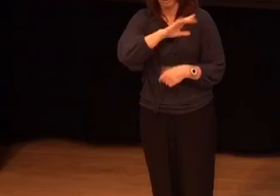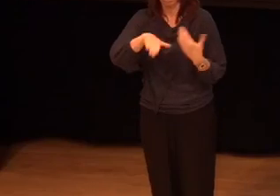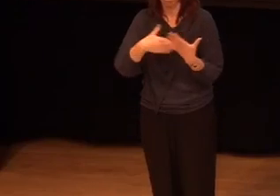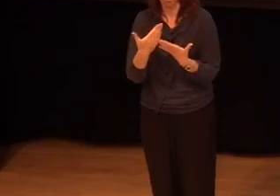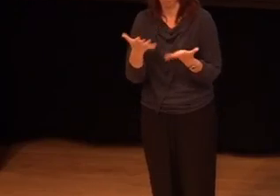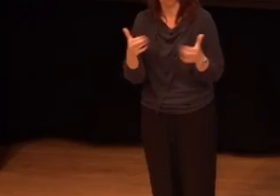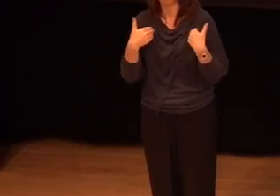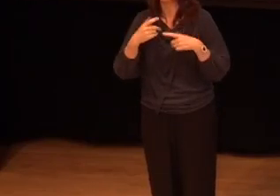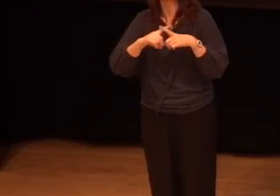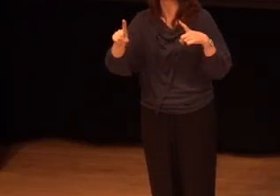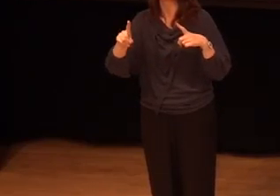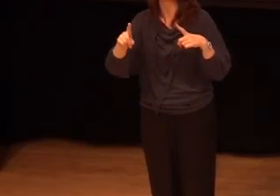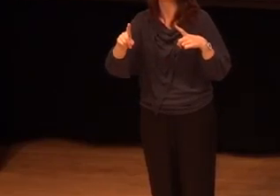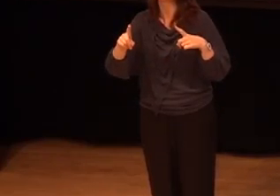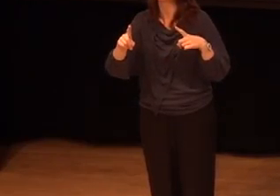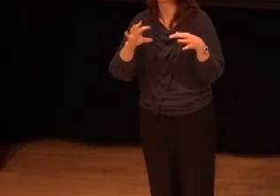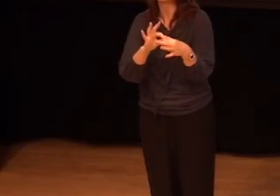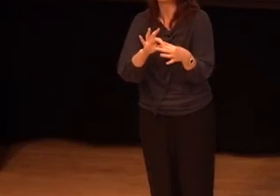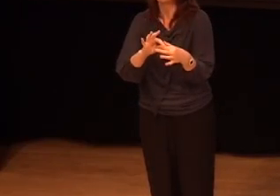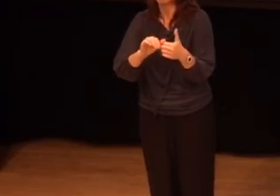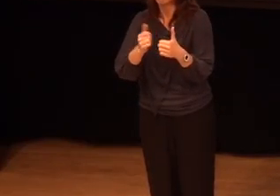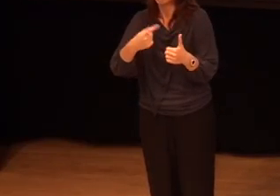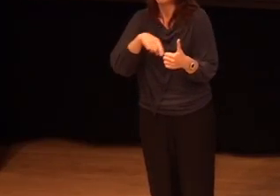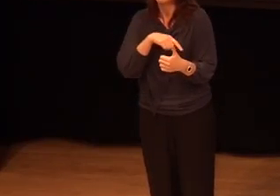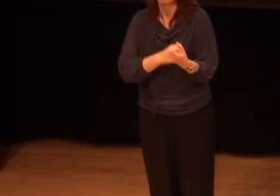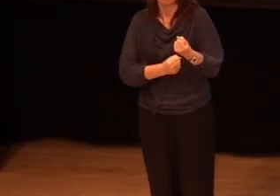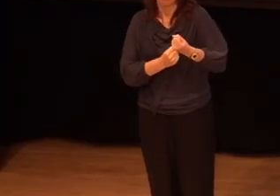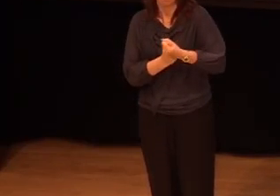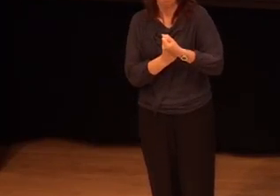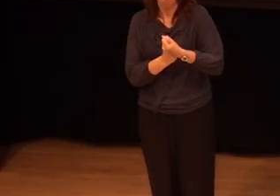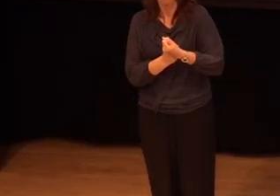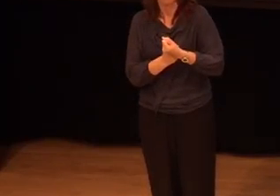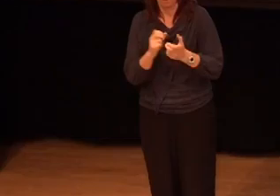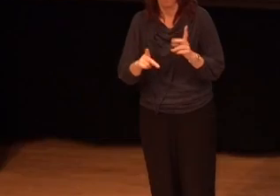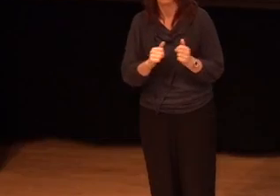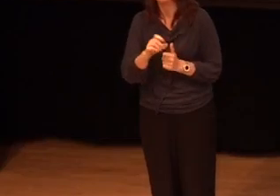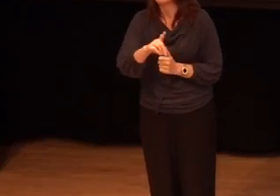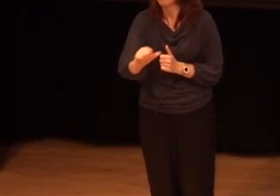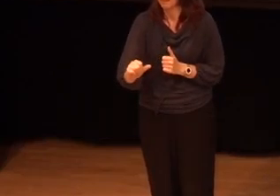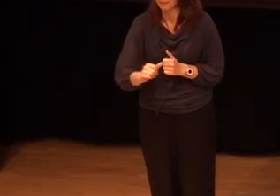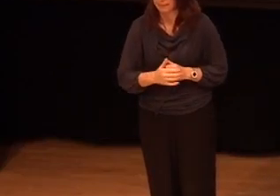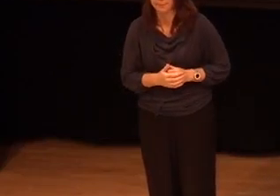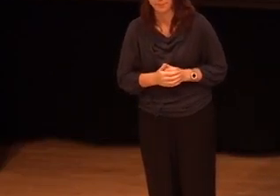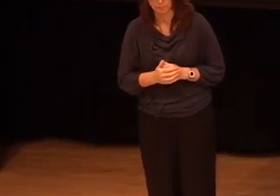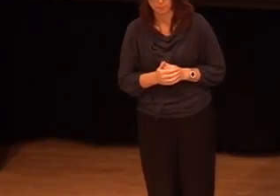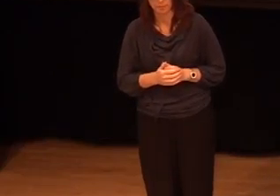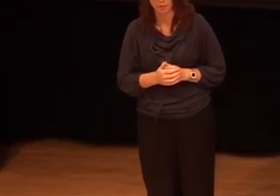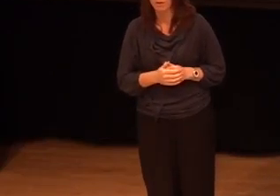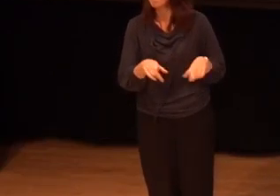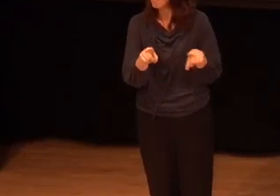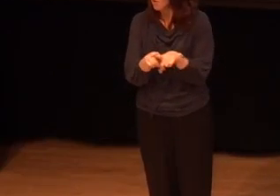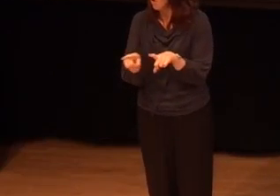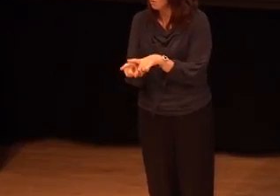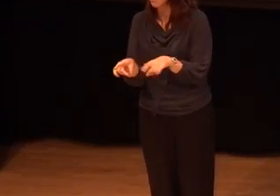we support, certainly the way we support people with disabilities in our community, and also like